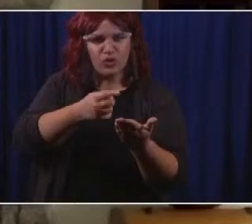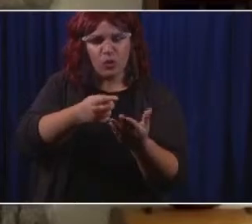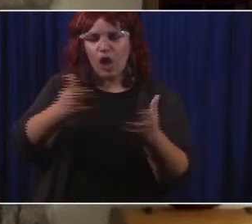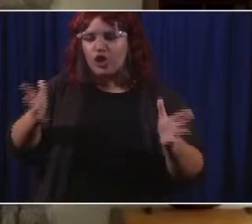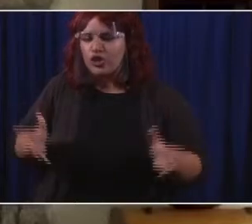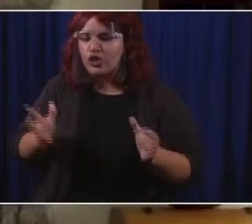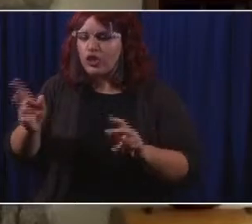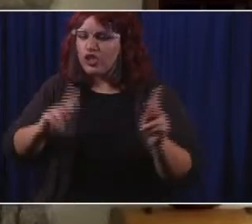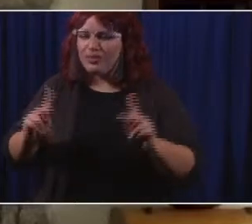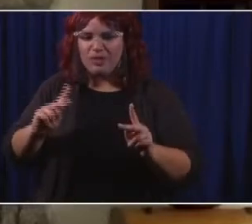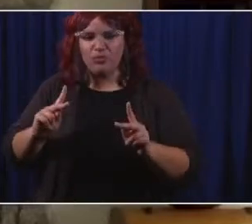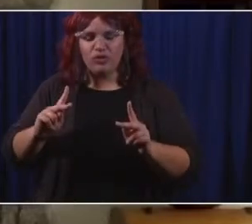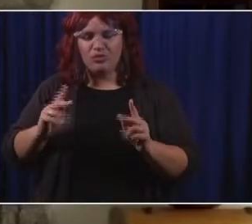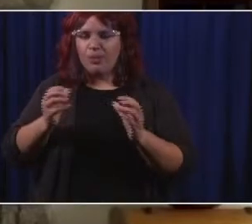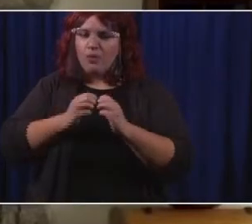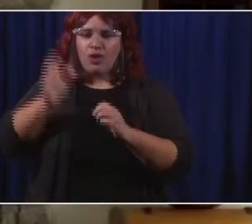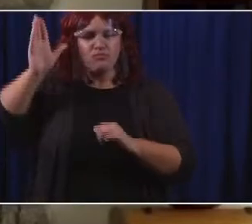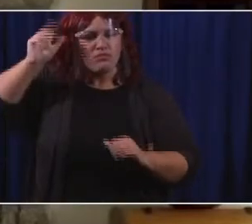people to double down?